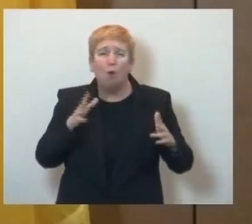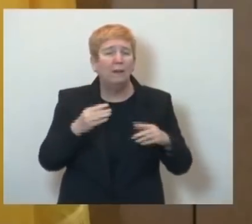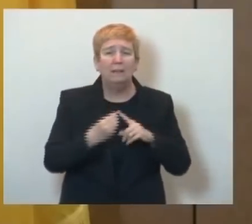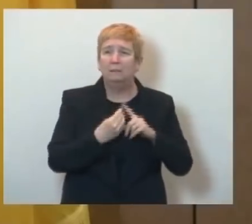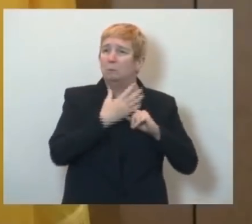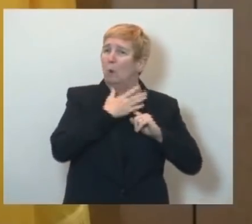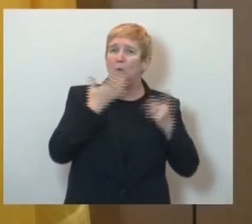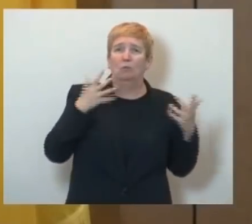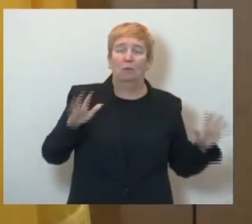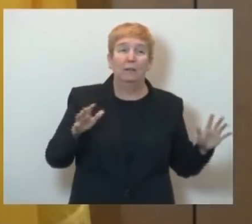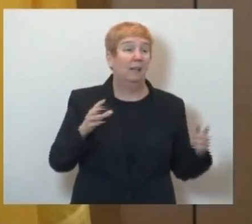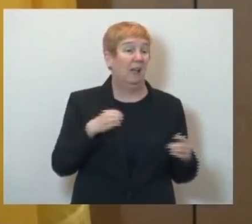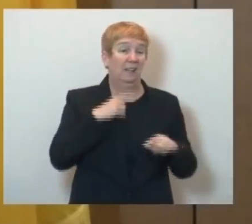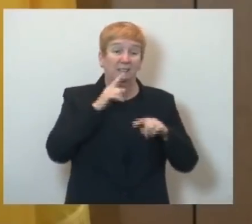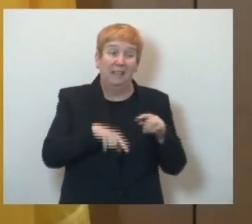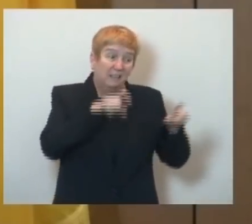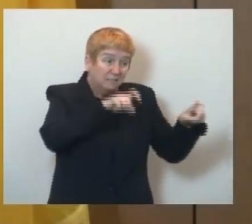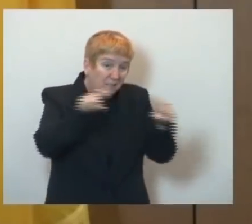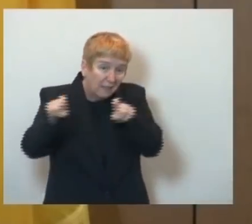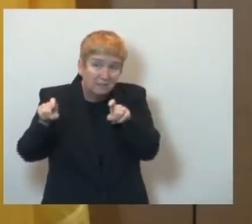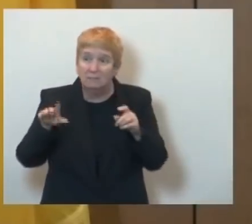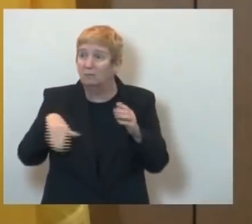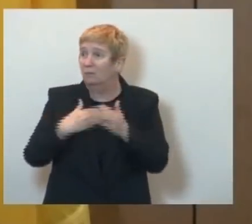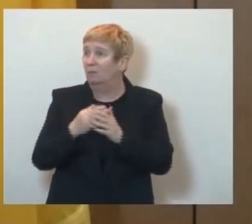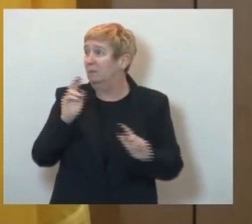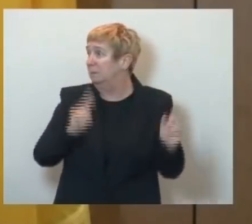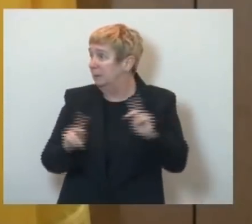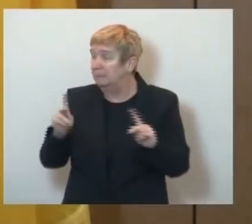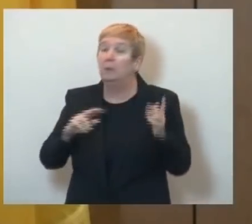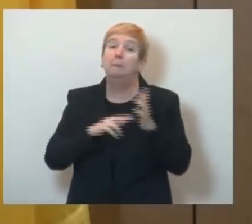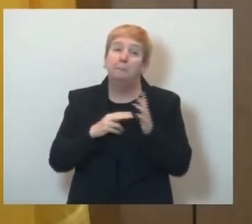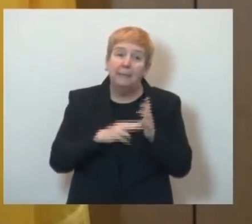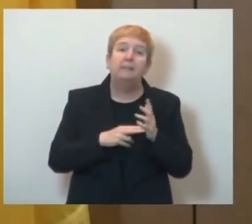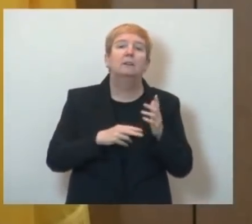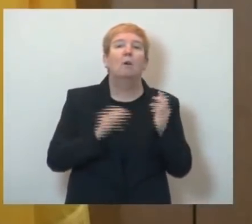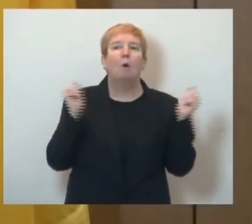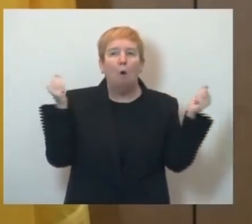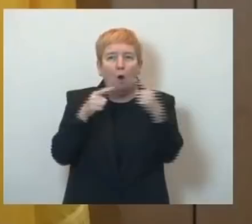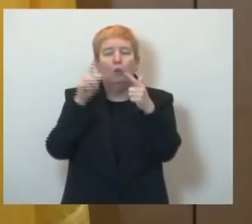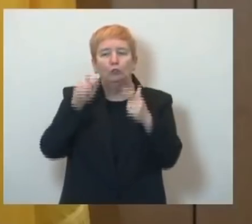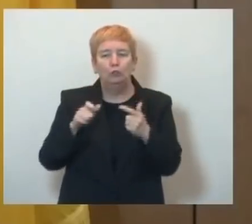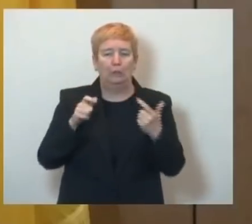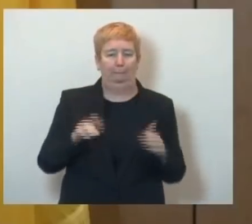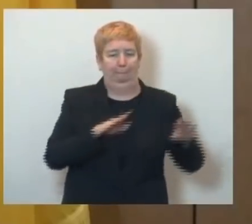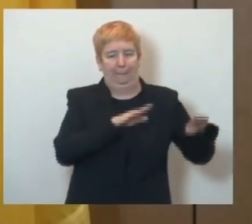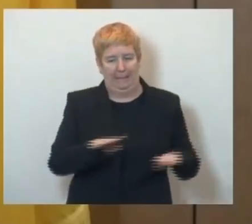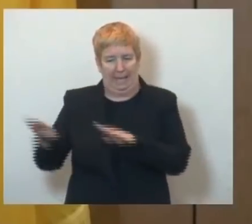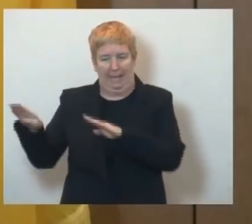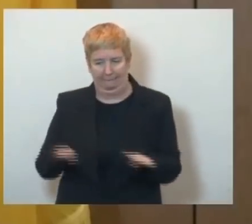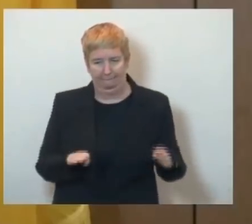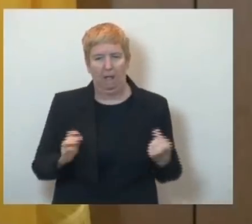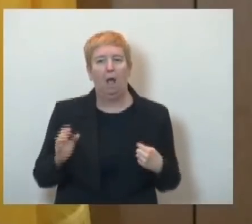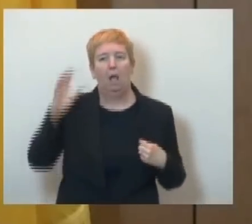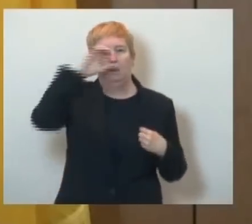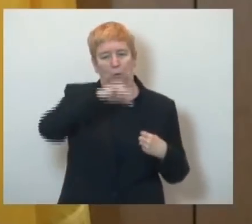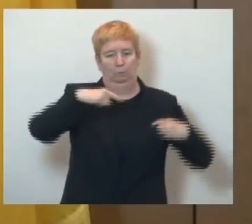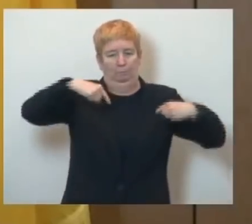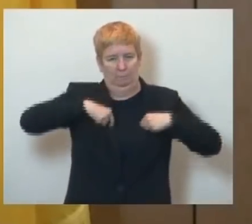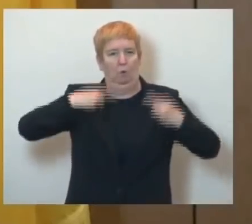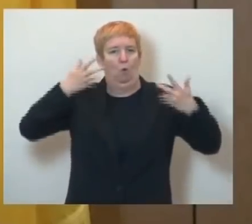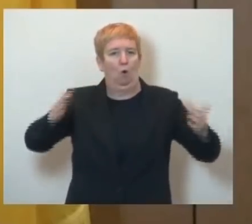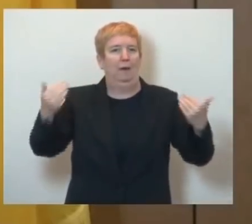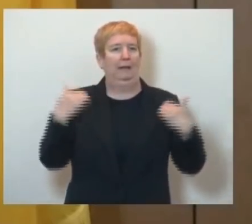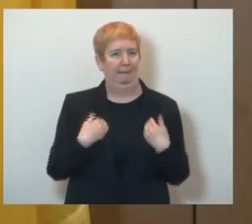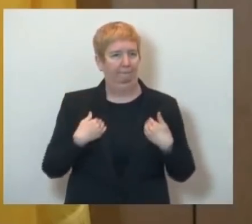I can't test everyone, then you have to behave as if you have the virus. And that is the only strategy,